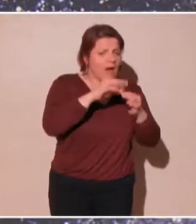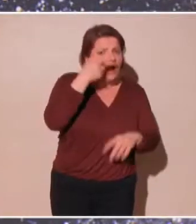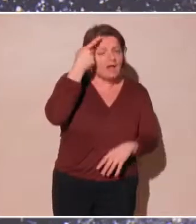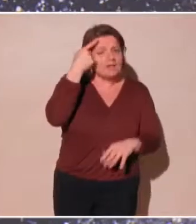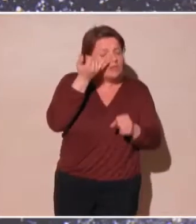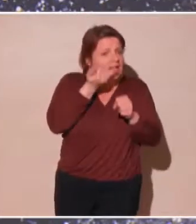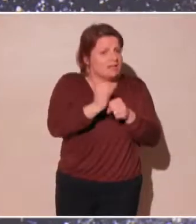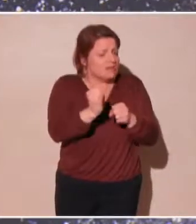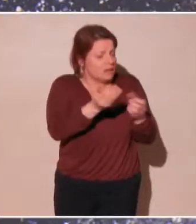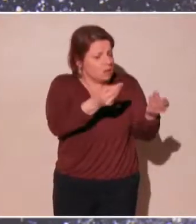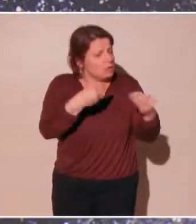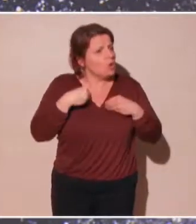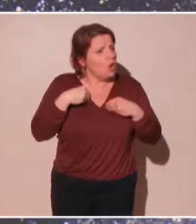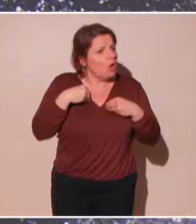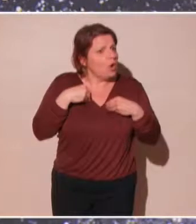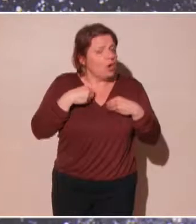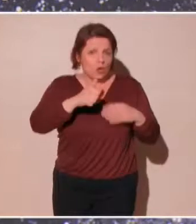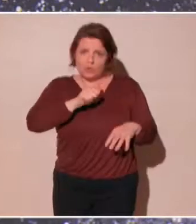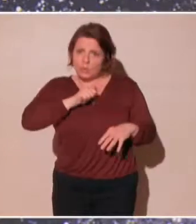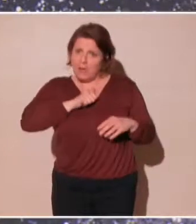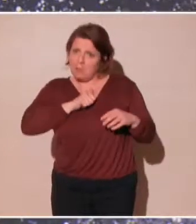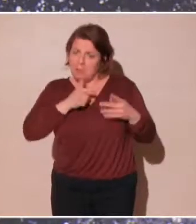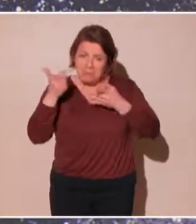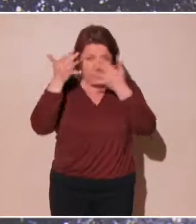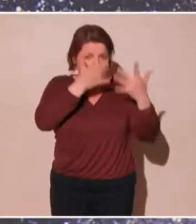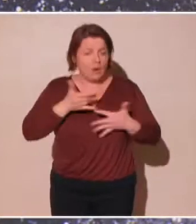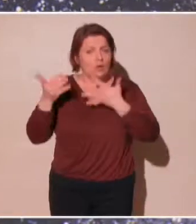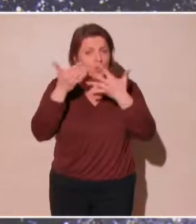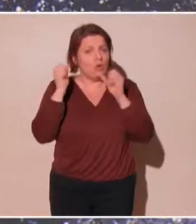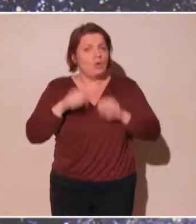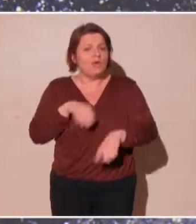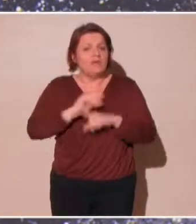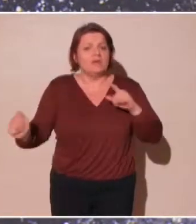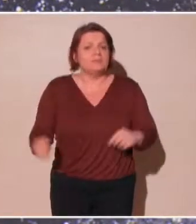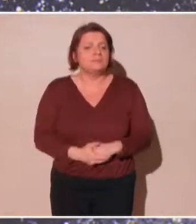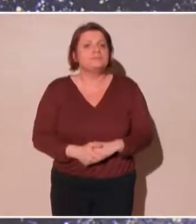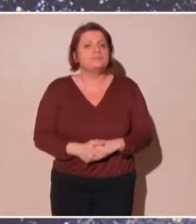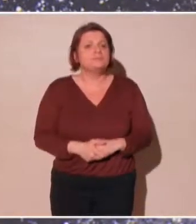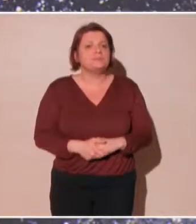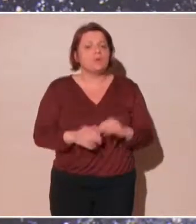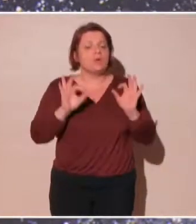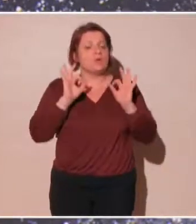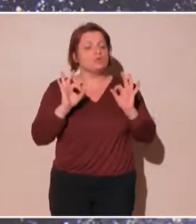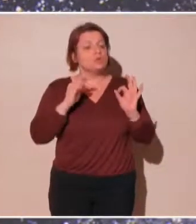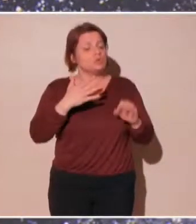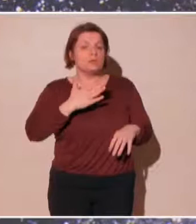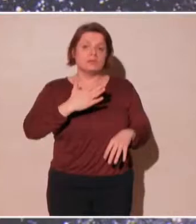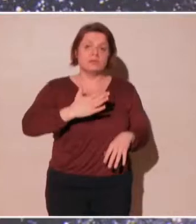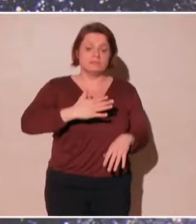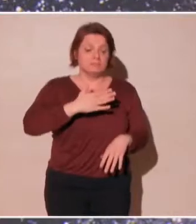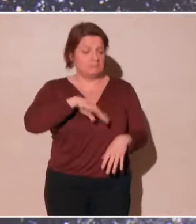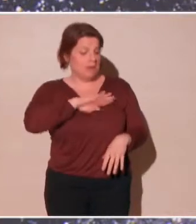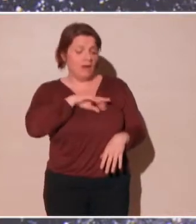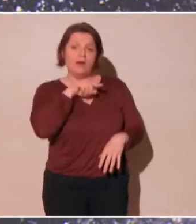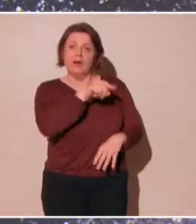world was made. And that is the capacity to actually make the same creation,